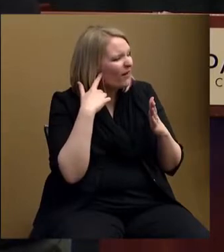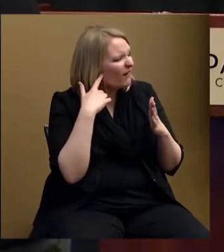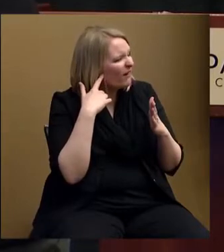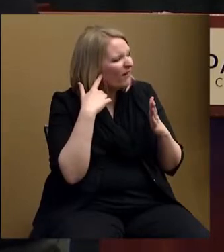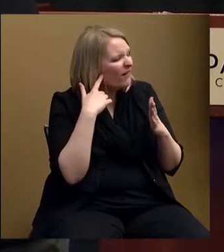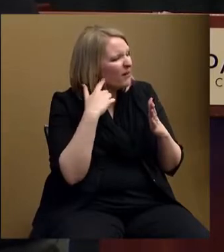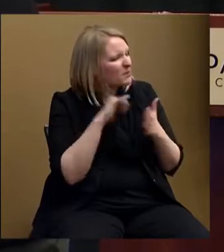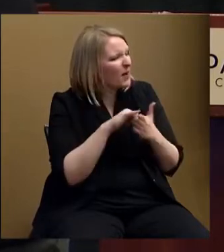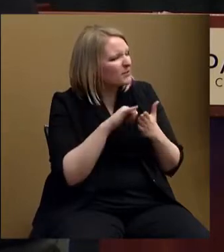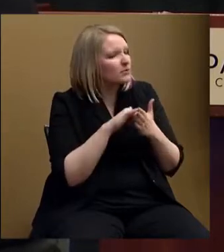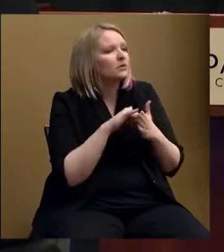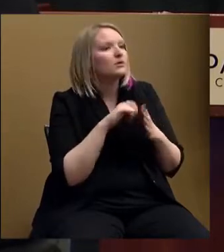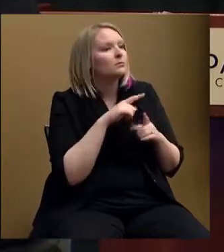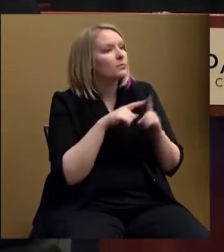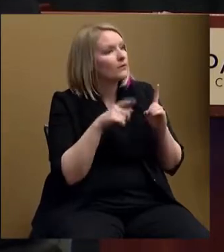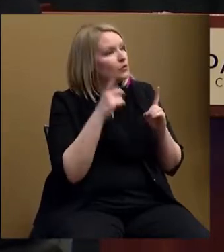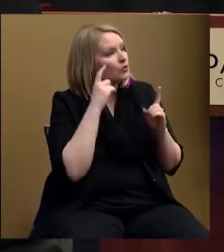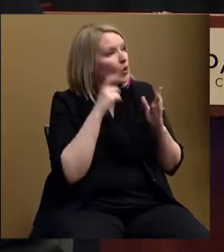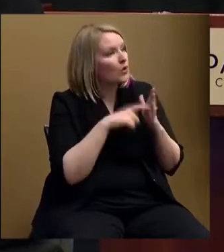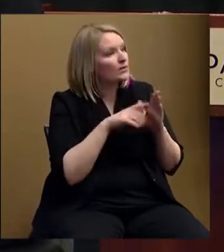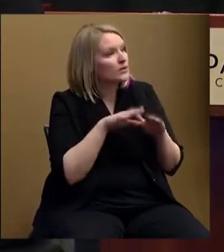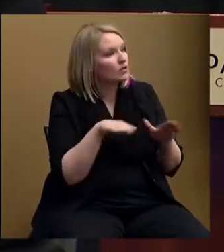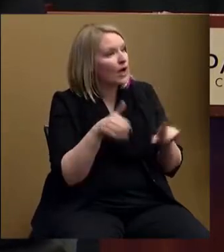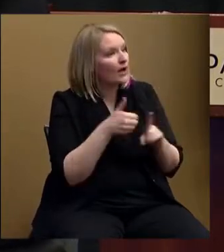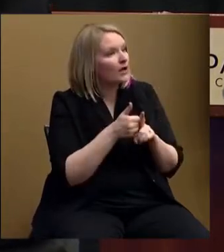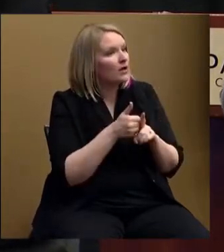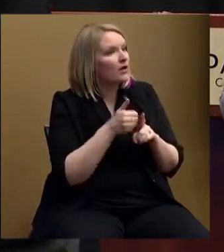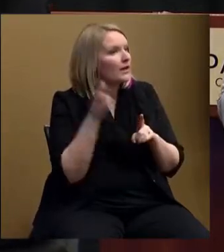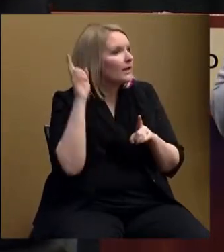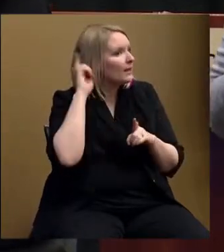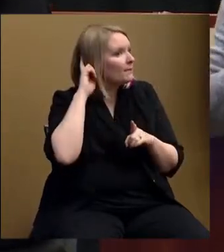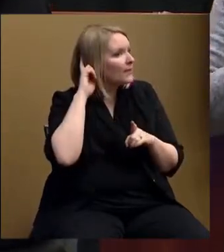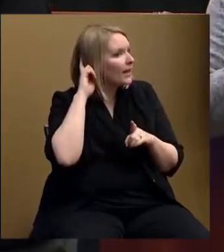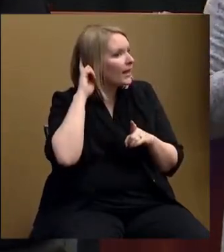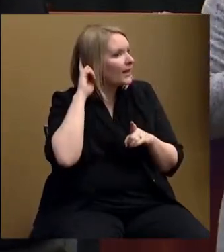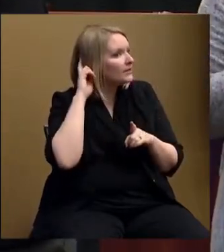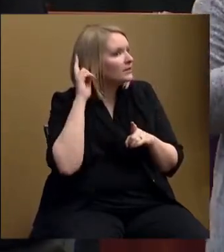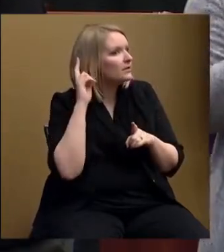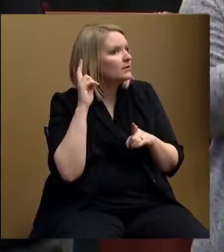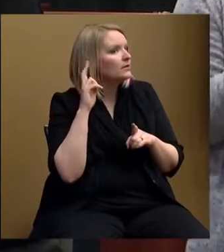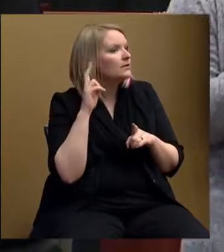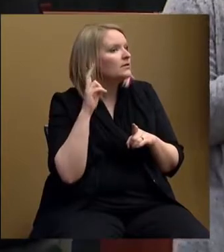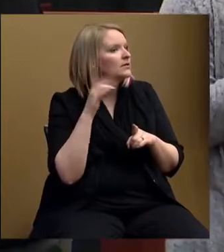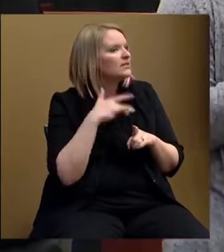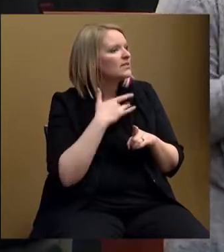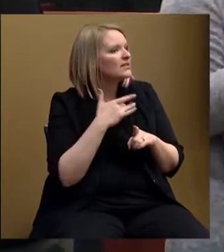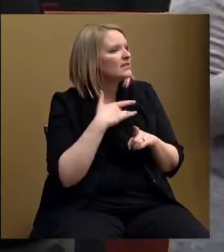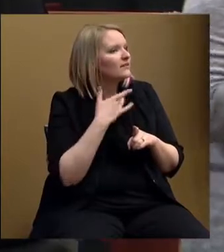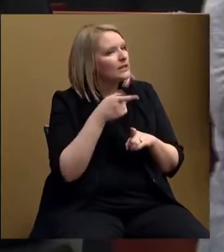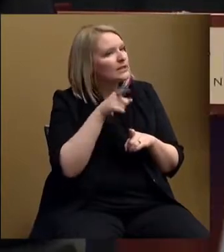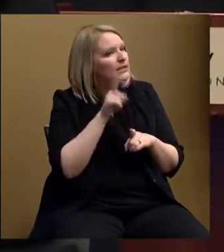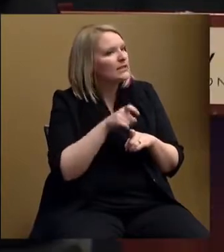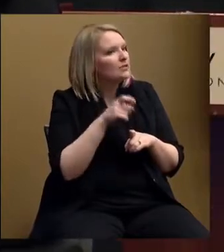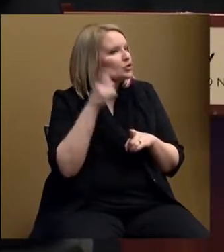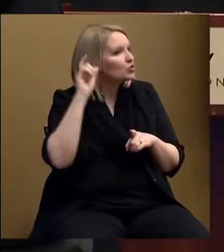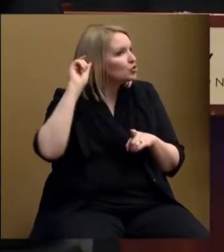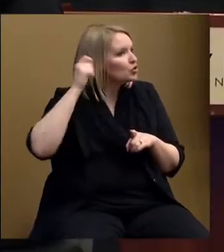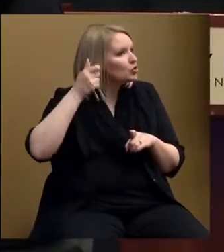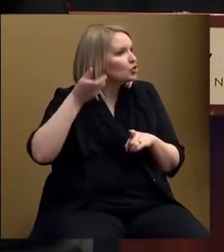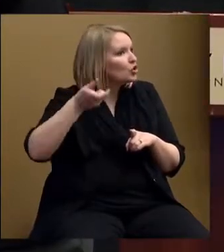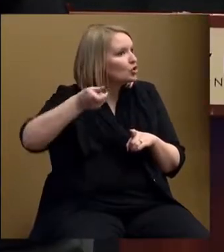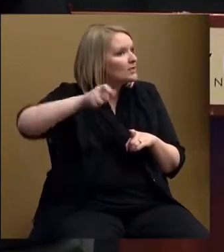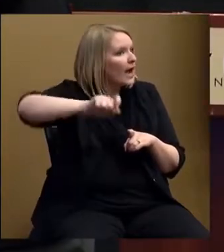have ever seen or worked with a child whose cochlear implant sensitivity maybe needs to be turned